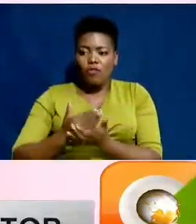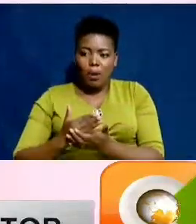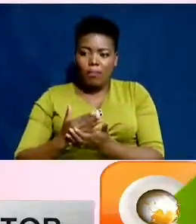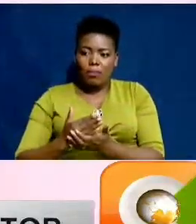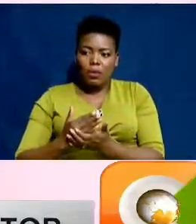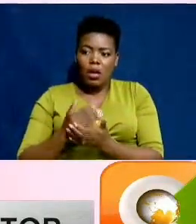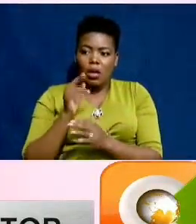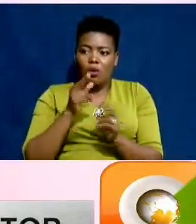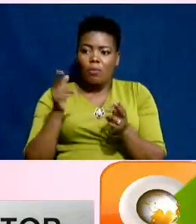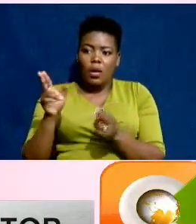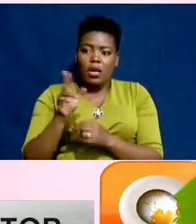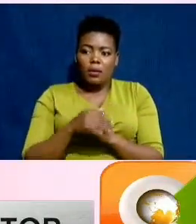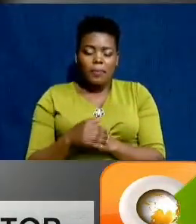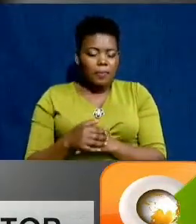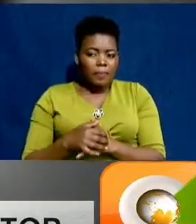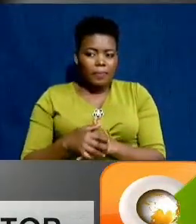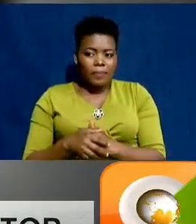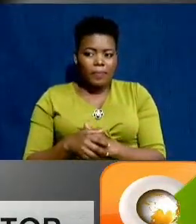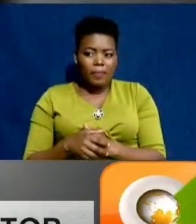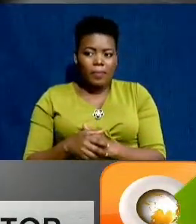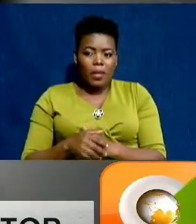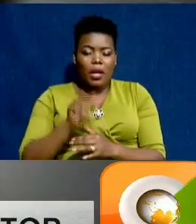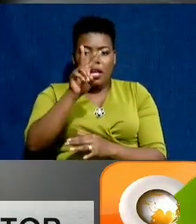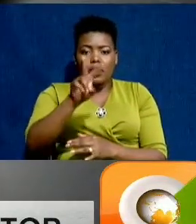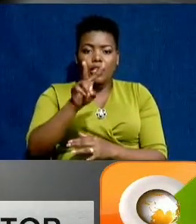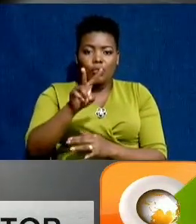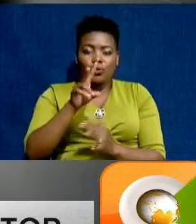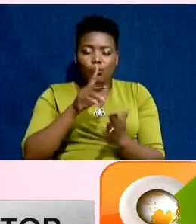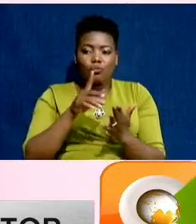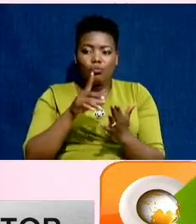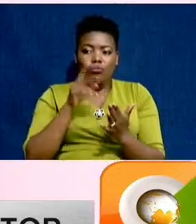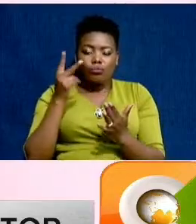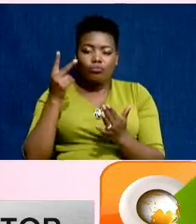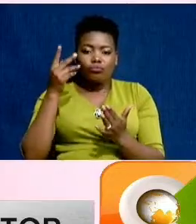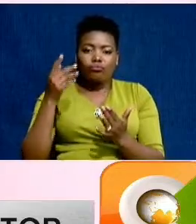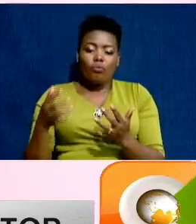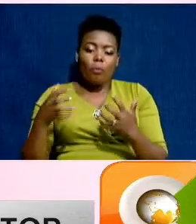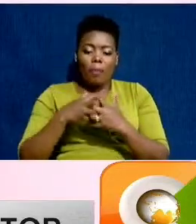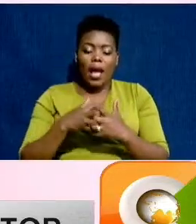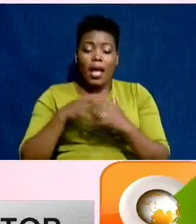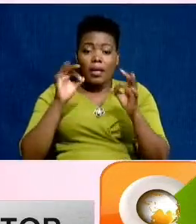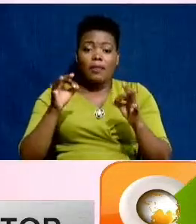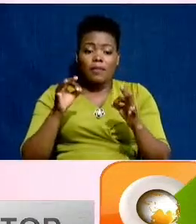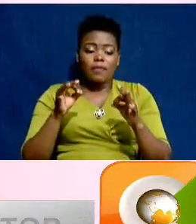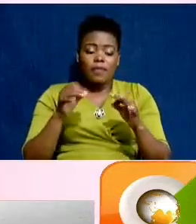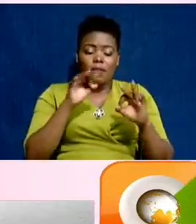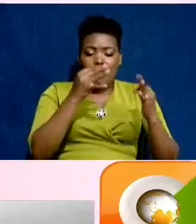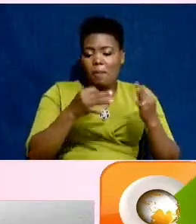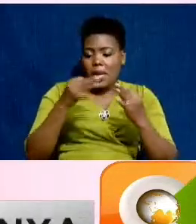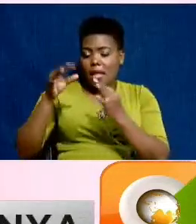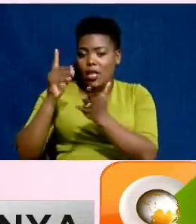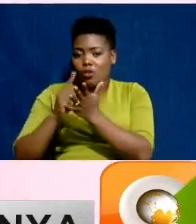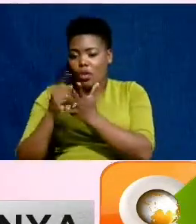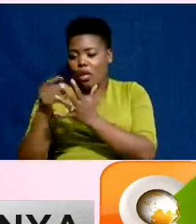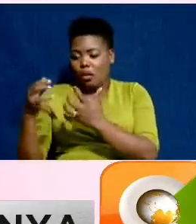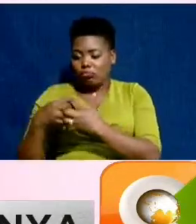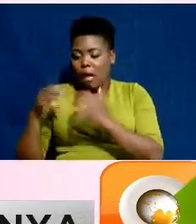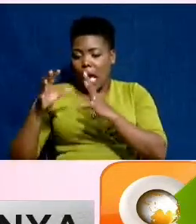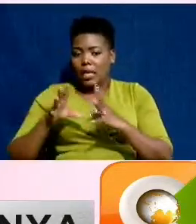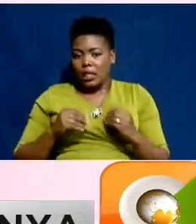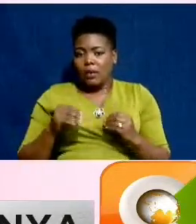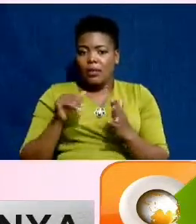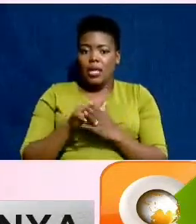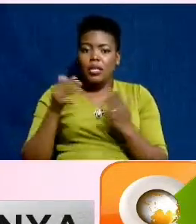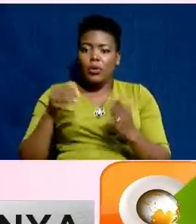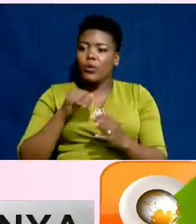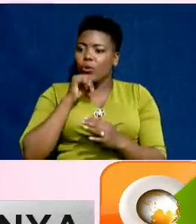So normally these tests are done by two doctors. Okay. So that the two doctors now concur. One is a concurrence is when now we don't stop the